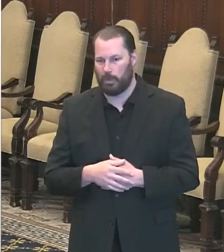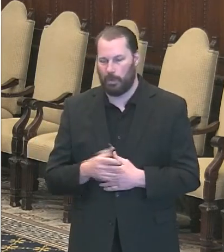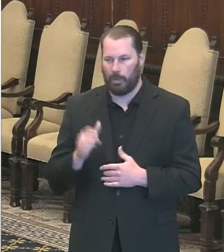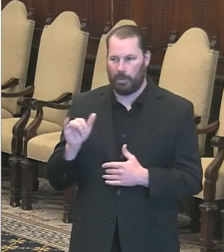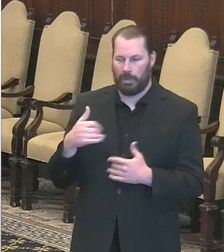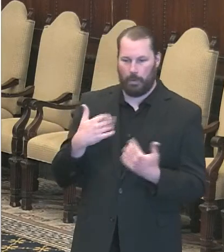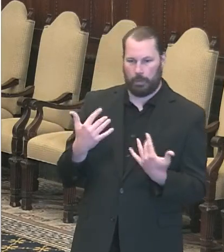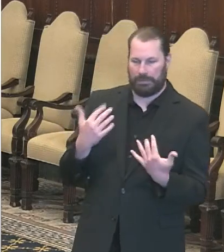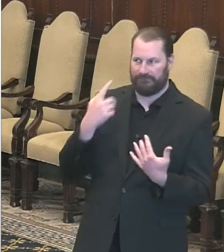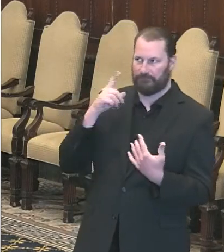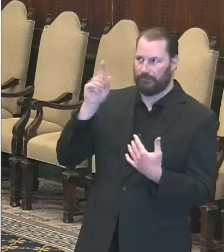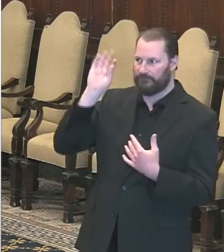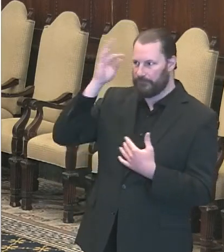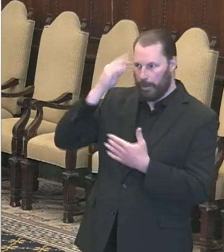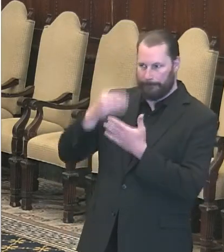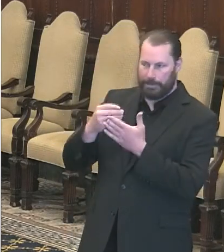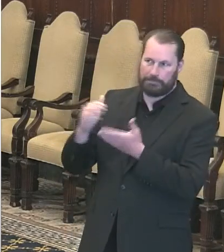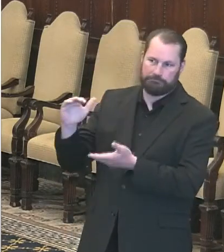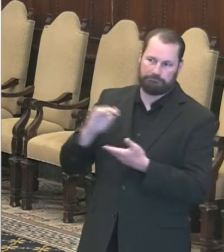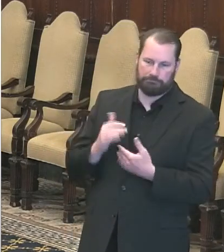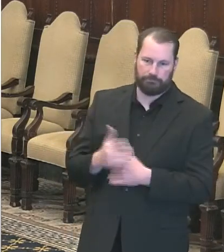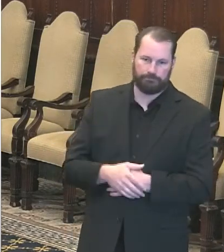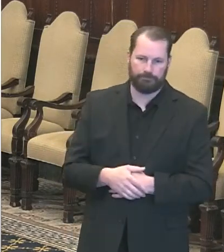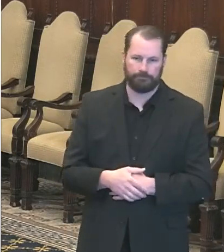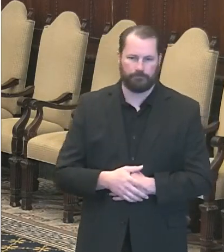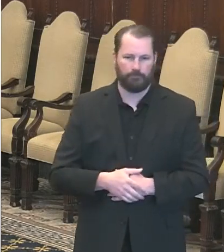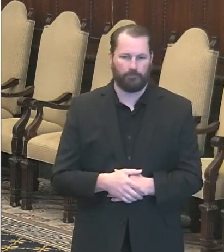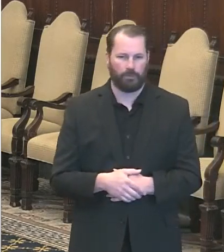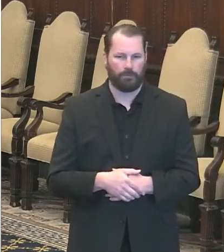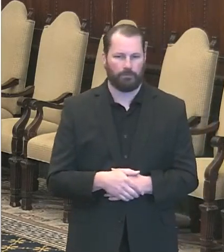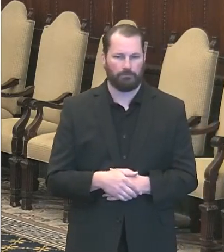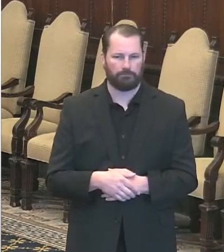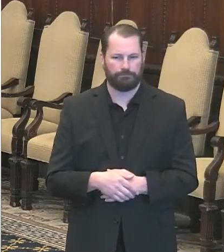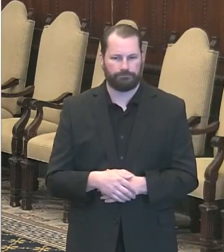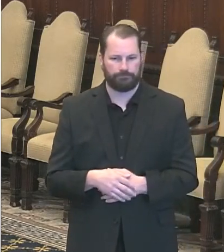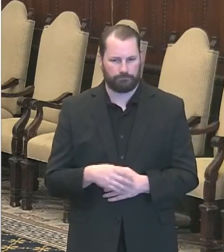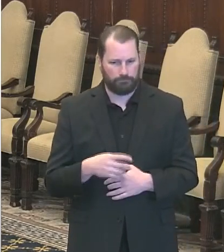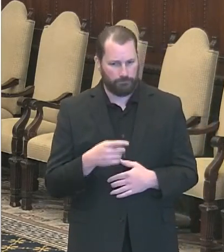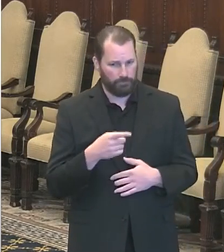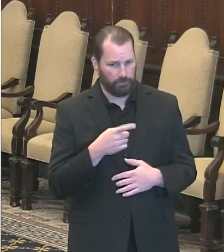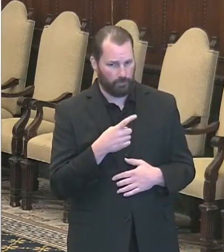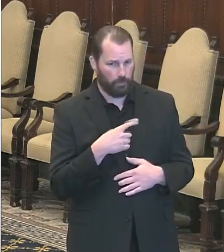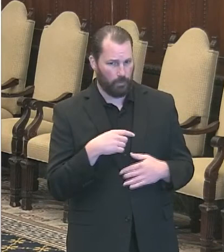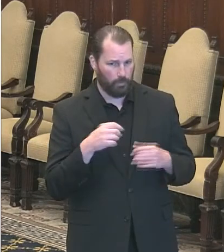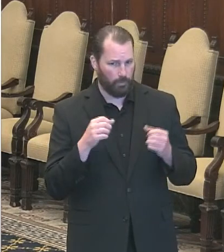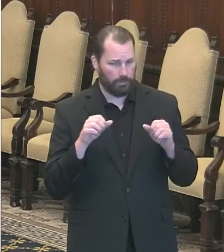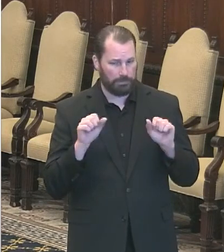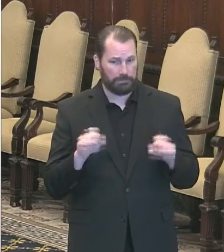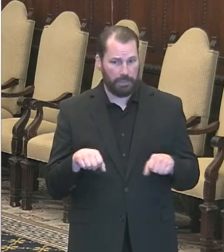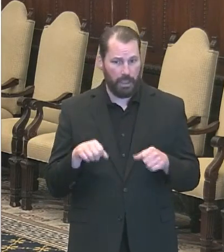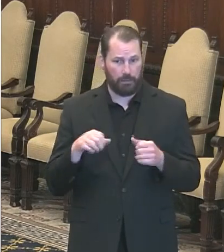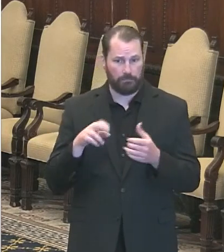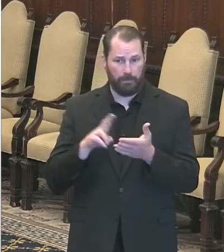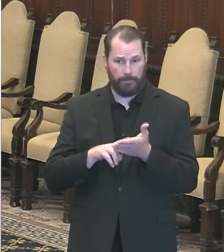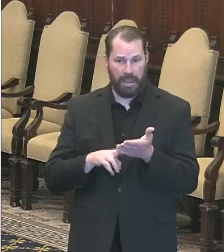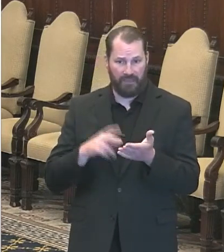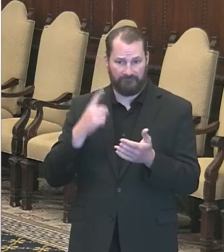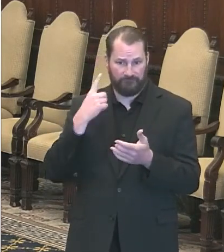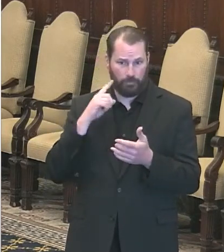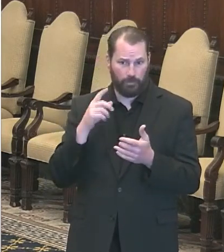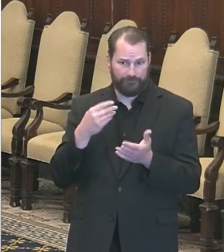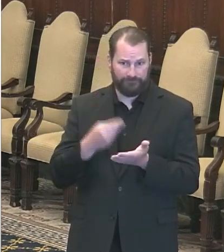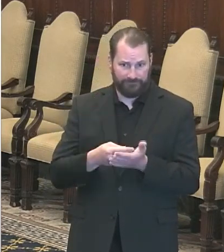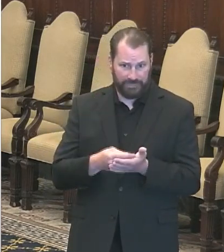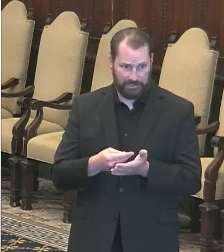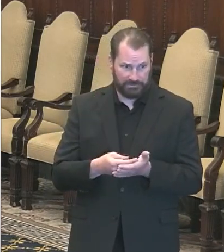Okay. And so they can apply for that funding, but at this time, are they receiving any dollars from the city?